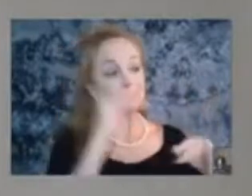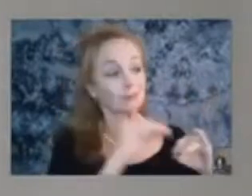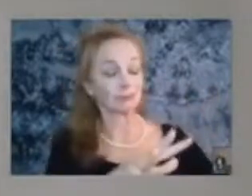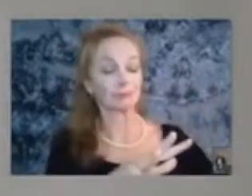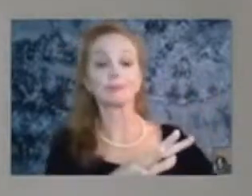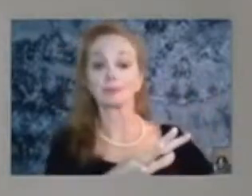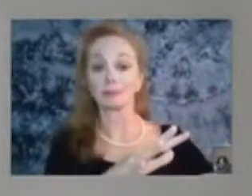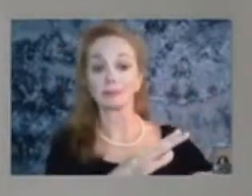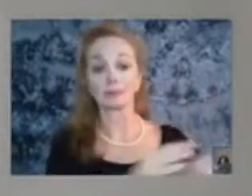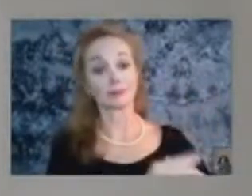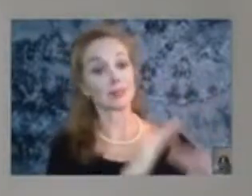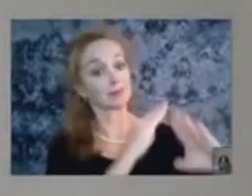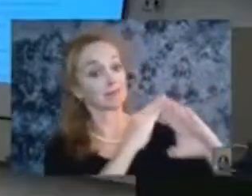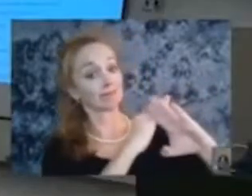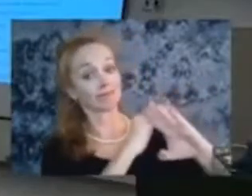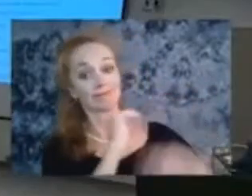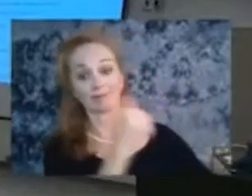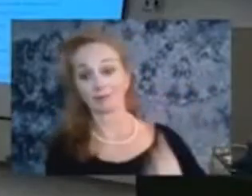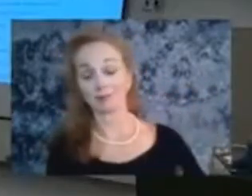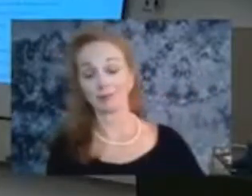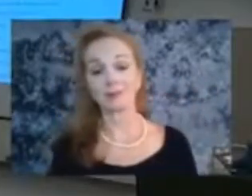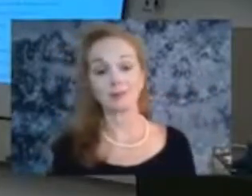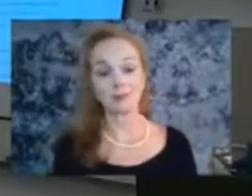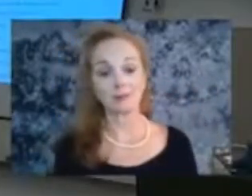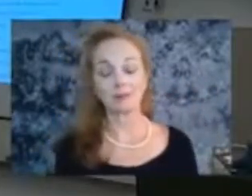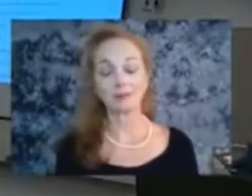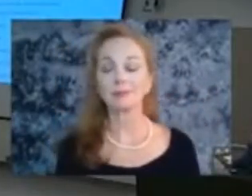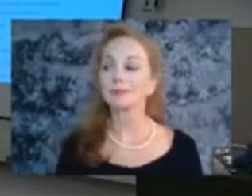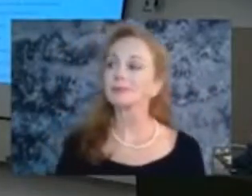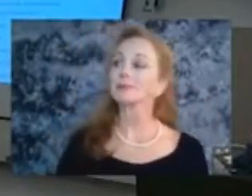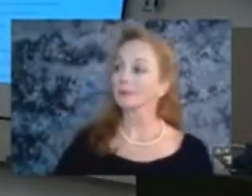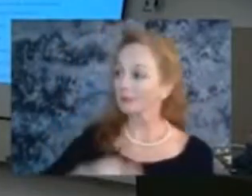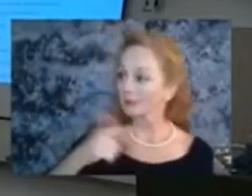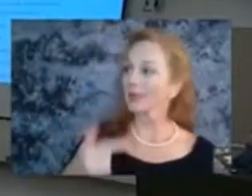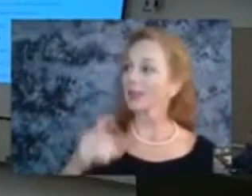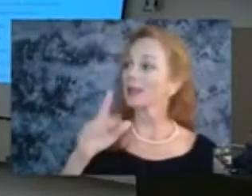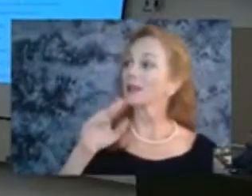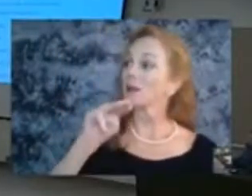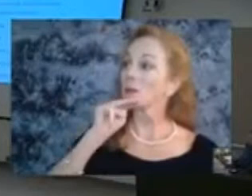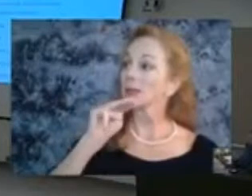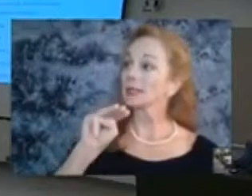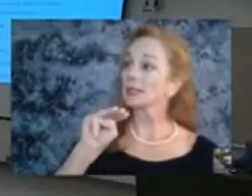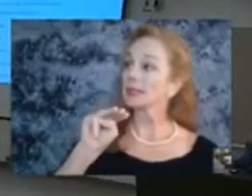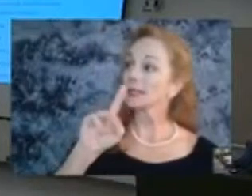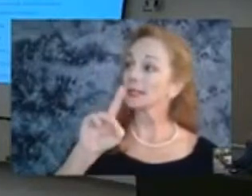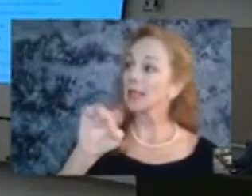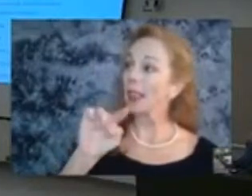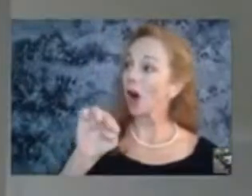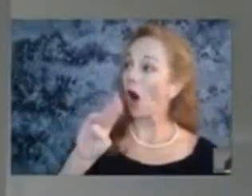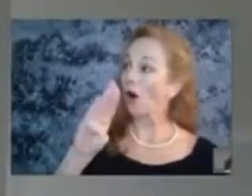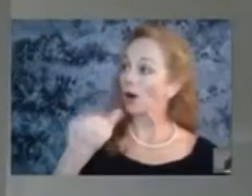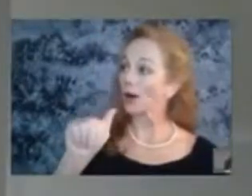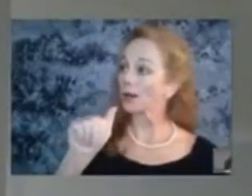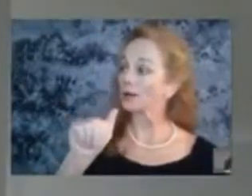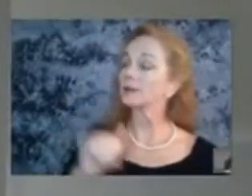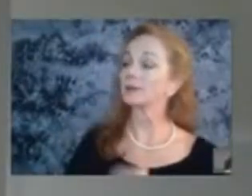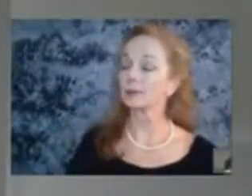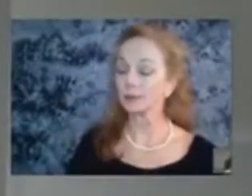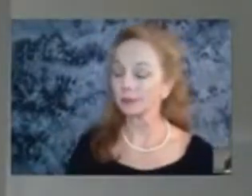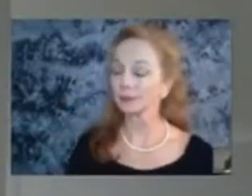All right, Ms. De La Hara. Okay, thank you. Well, staying on ventilation and our